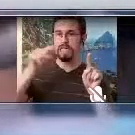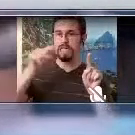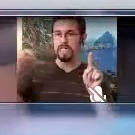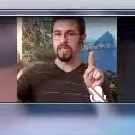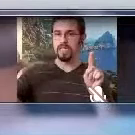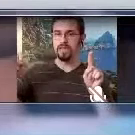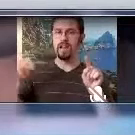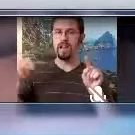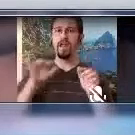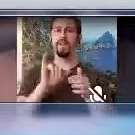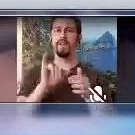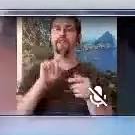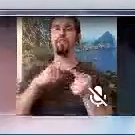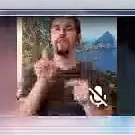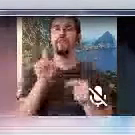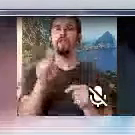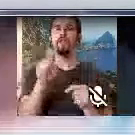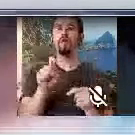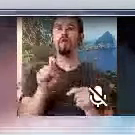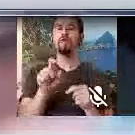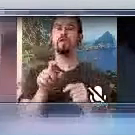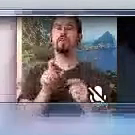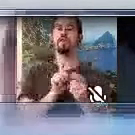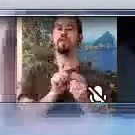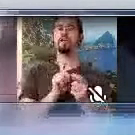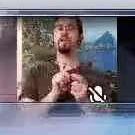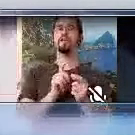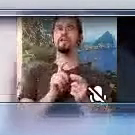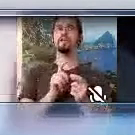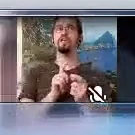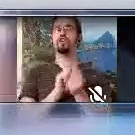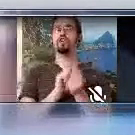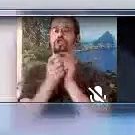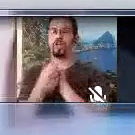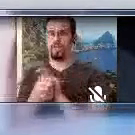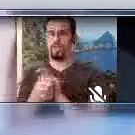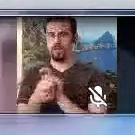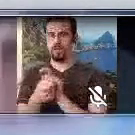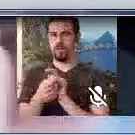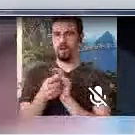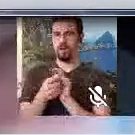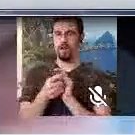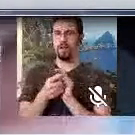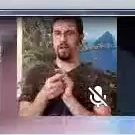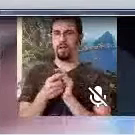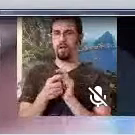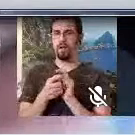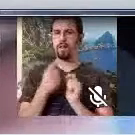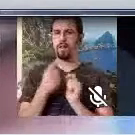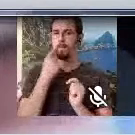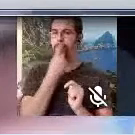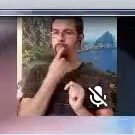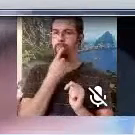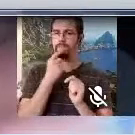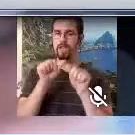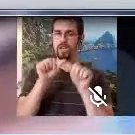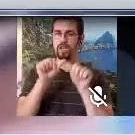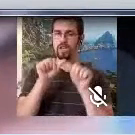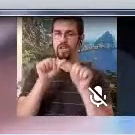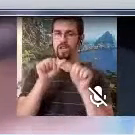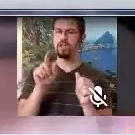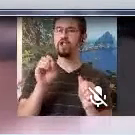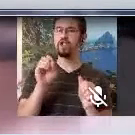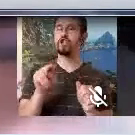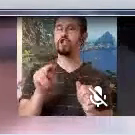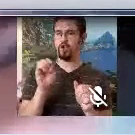both the embouchure, which is the mouth shape and the tone that is produced by wind instruments, and the notes that are